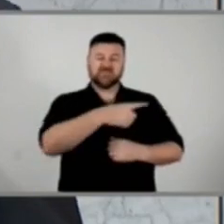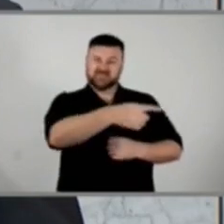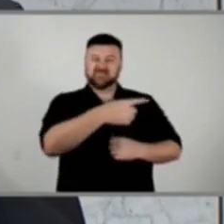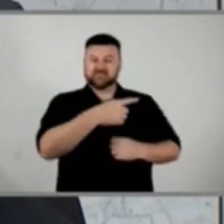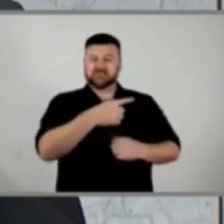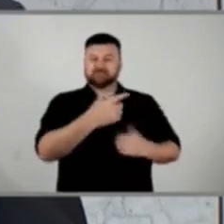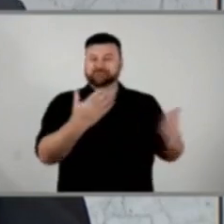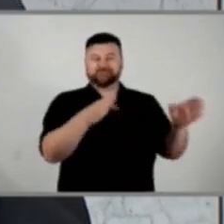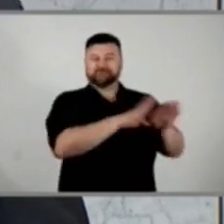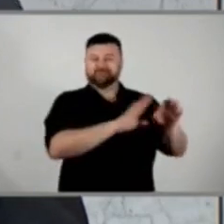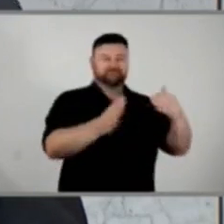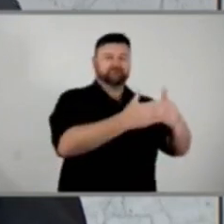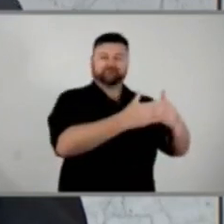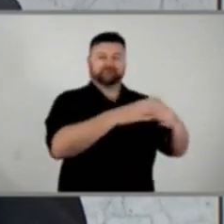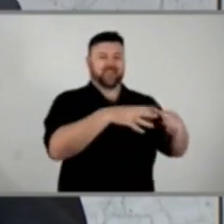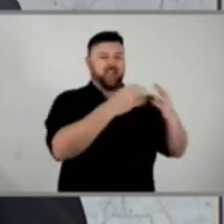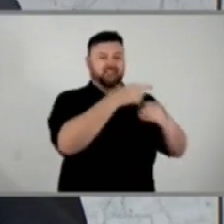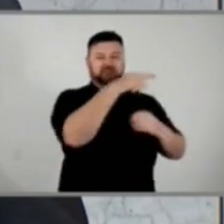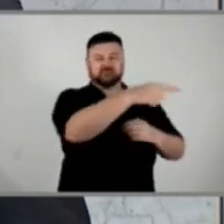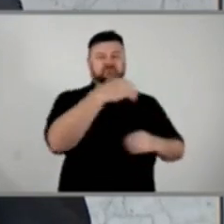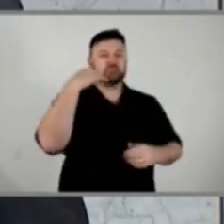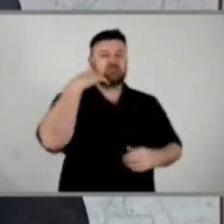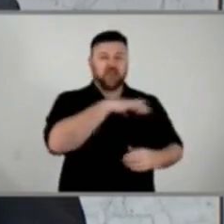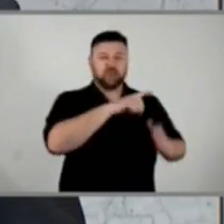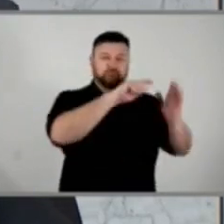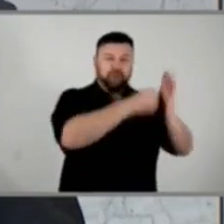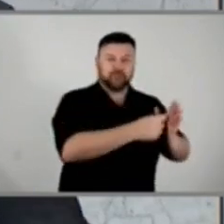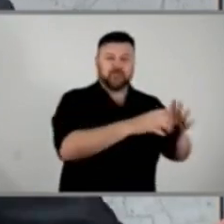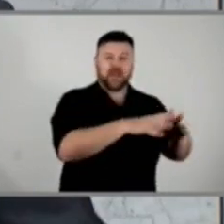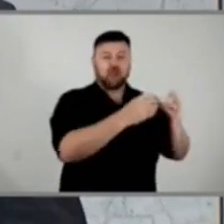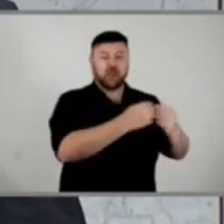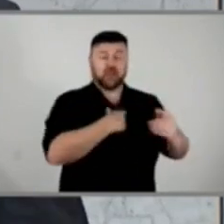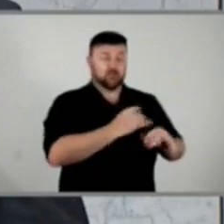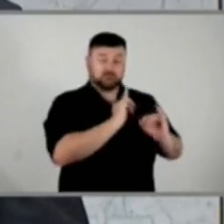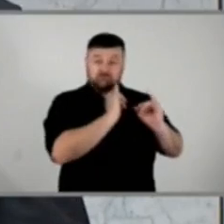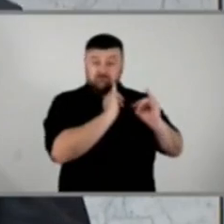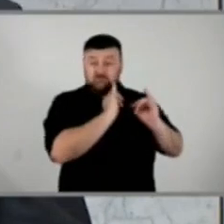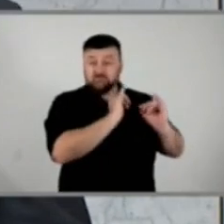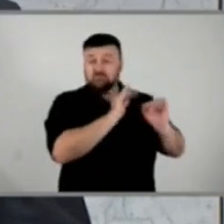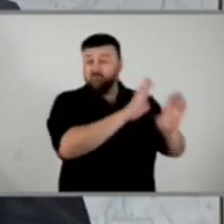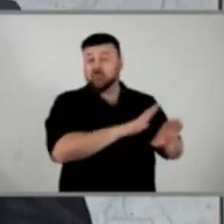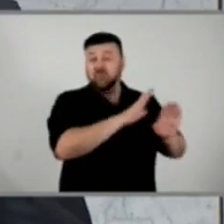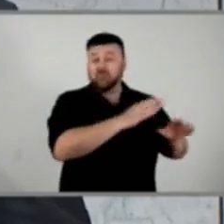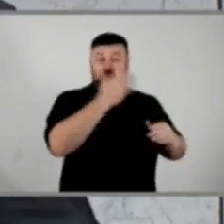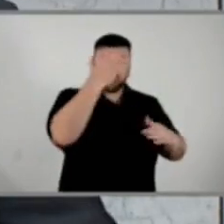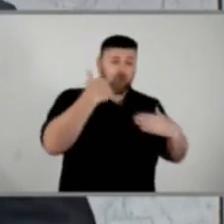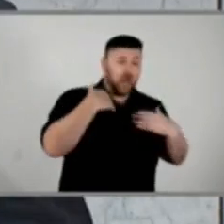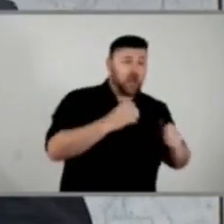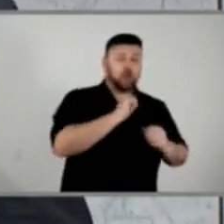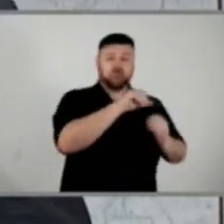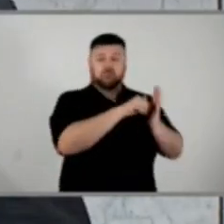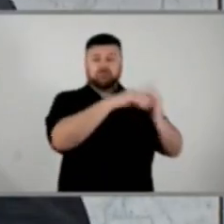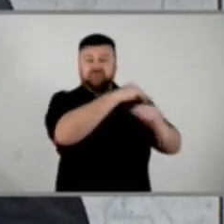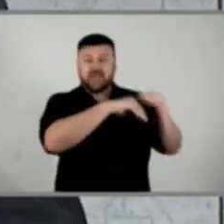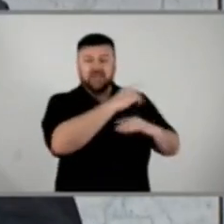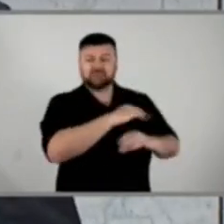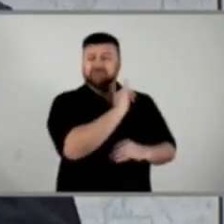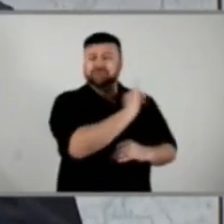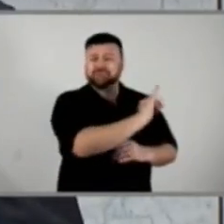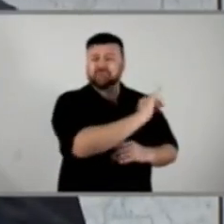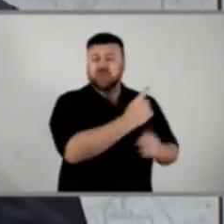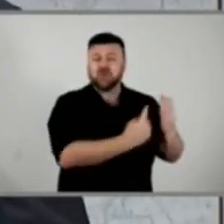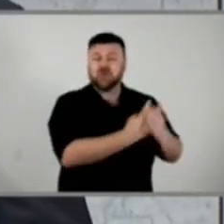on Victorians, on their mental health, on their economy. The Premier knows that. And so we'd continue to encourage him and his